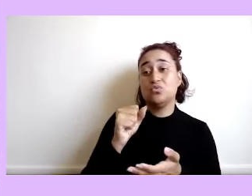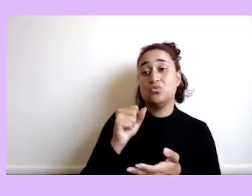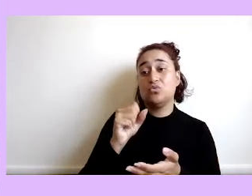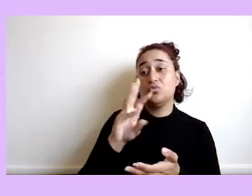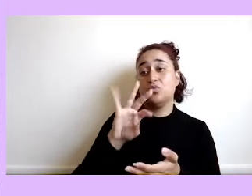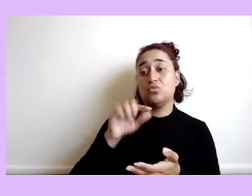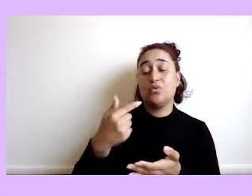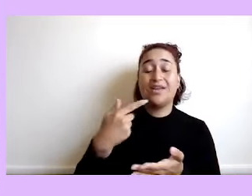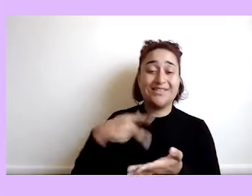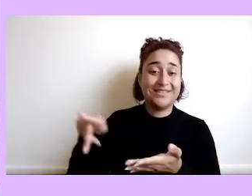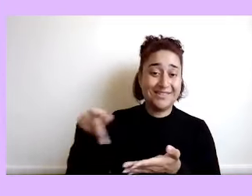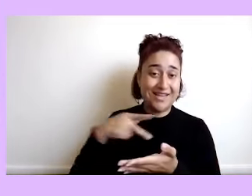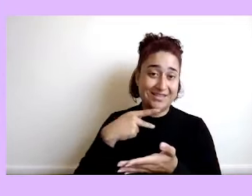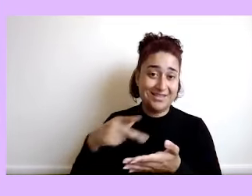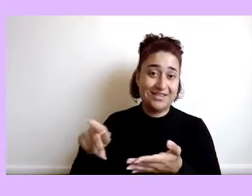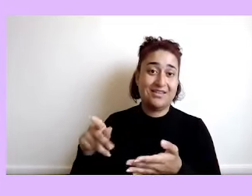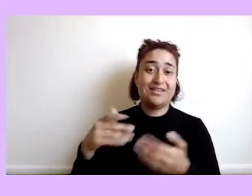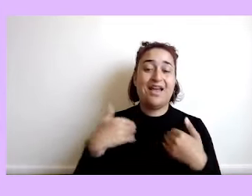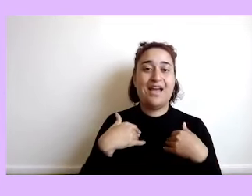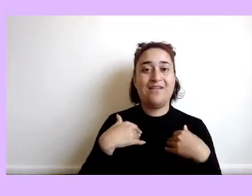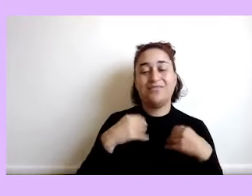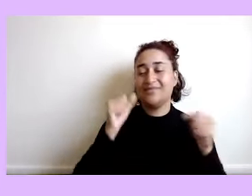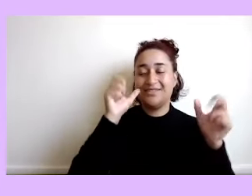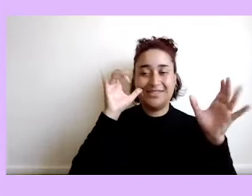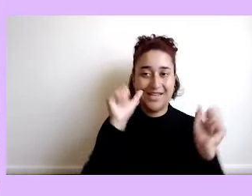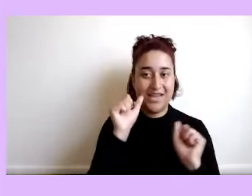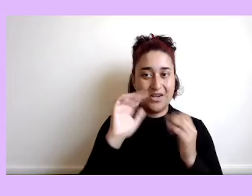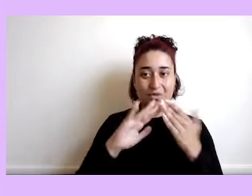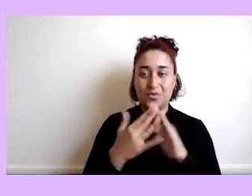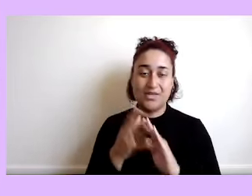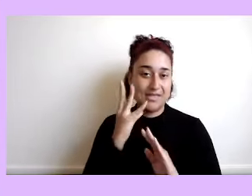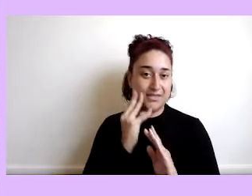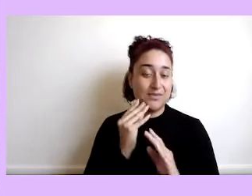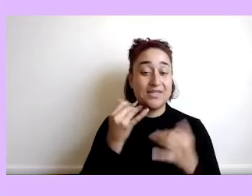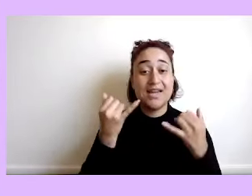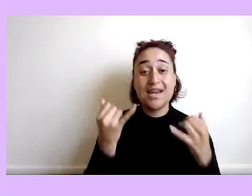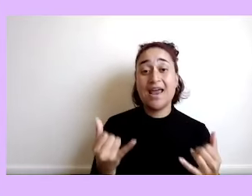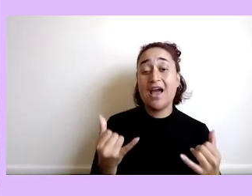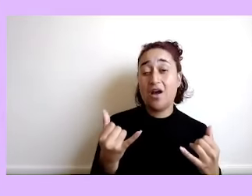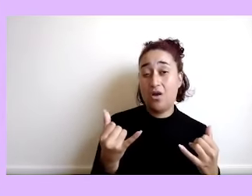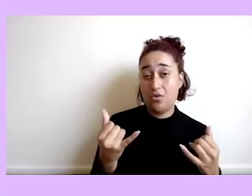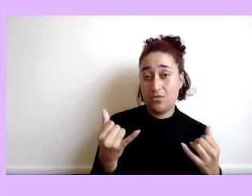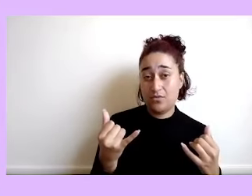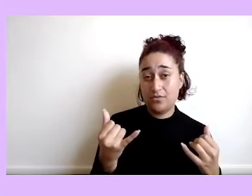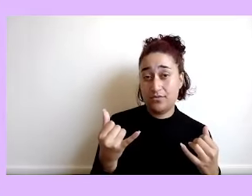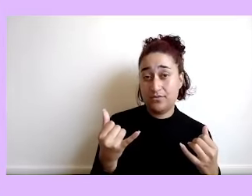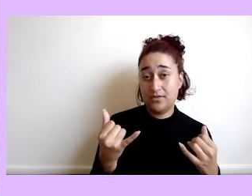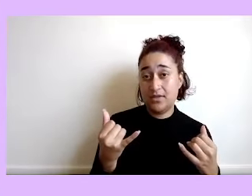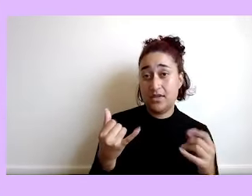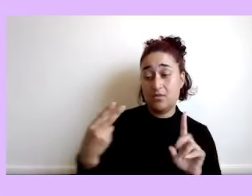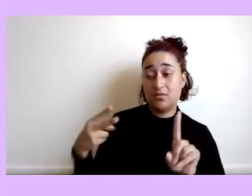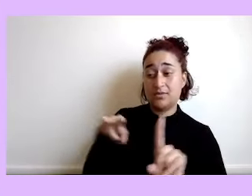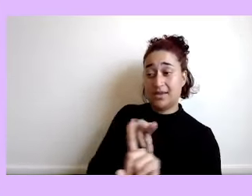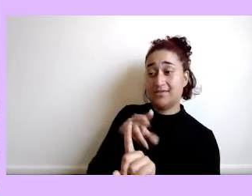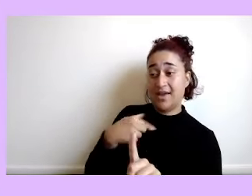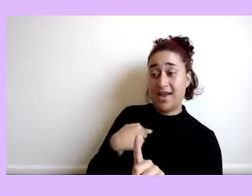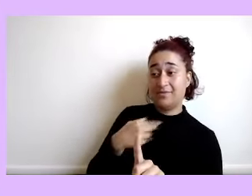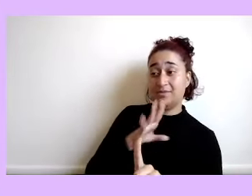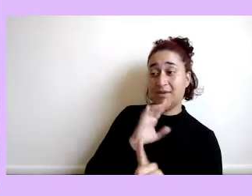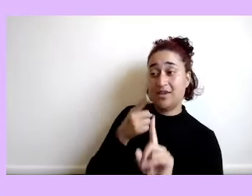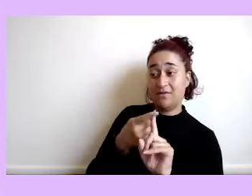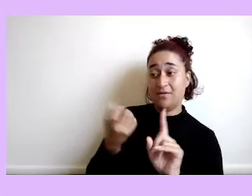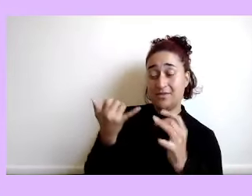and have an ecstatic community experience. Now, the vector of from which I speak today is centering around the